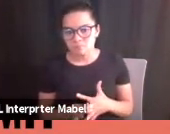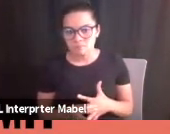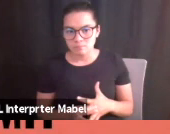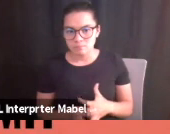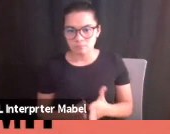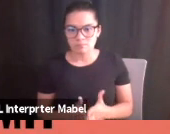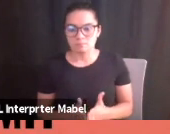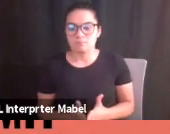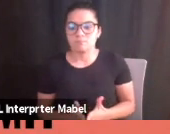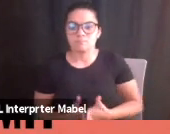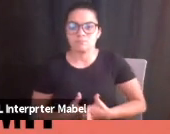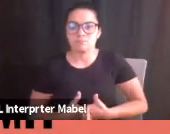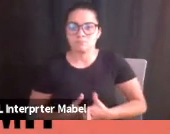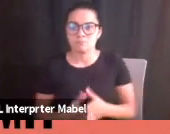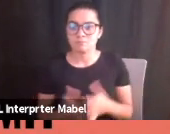Thank you so much again.